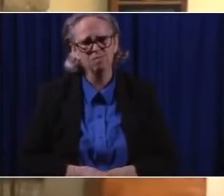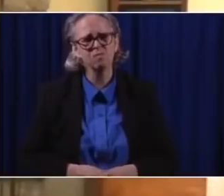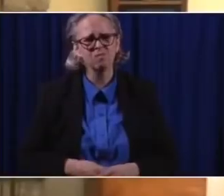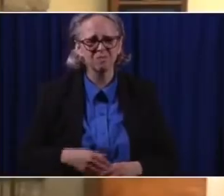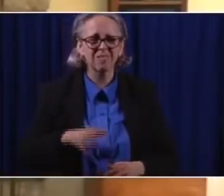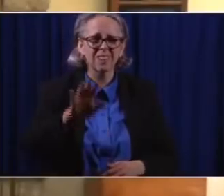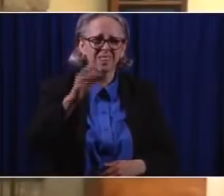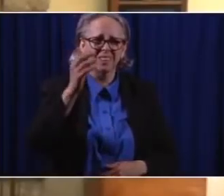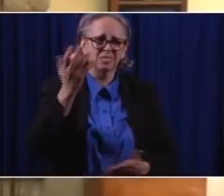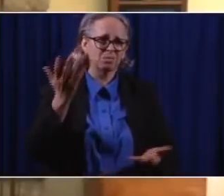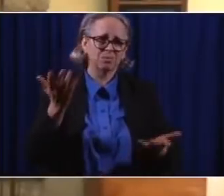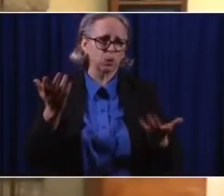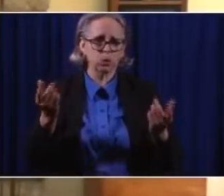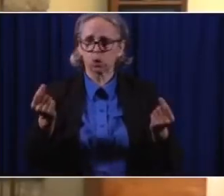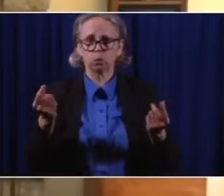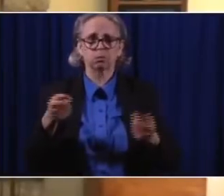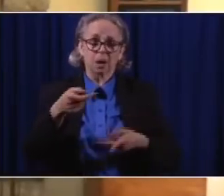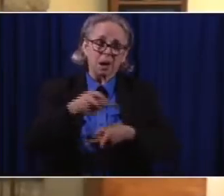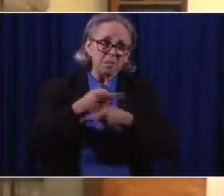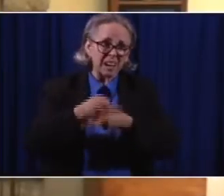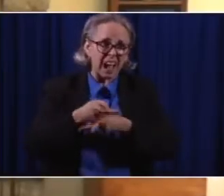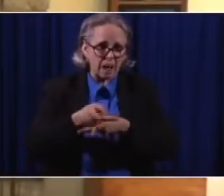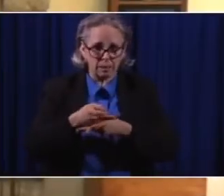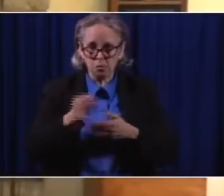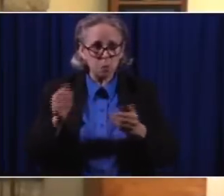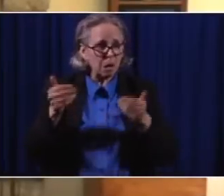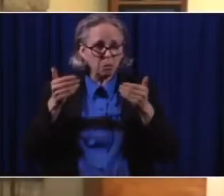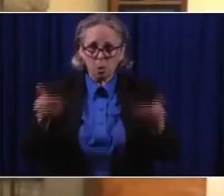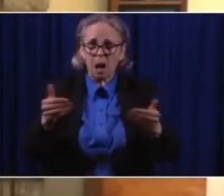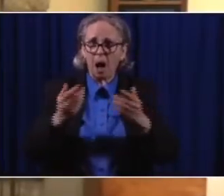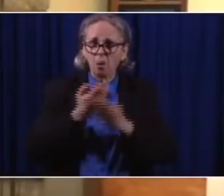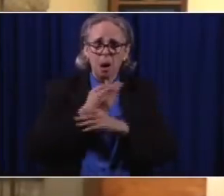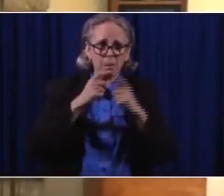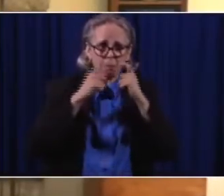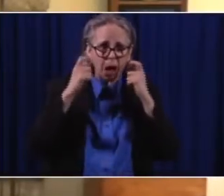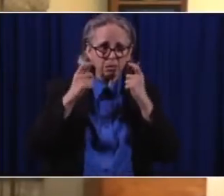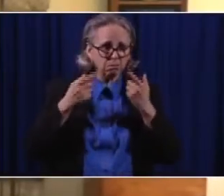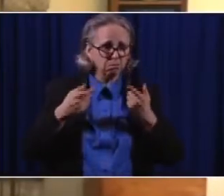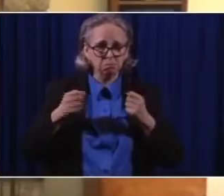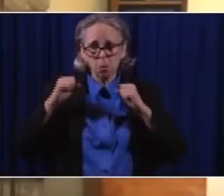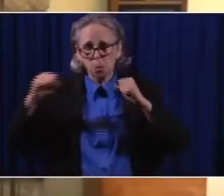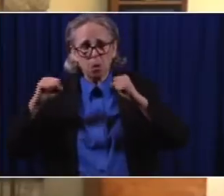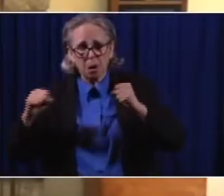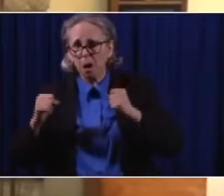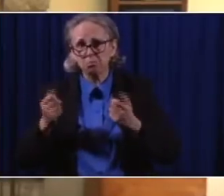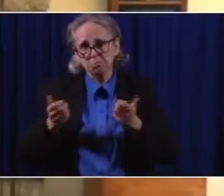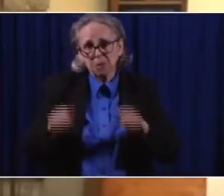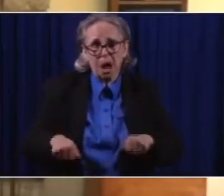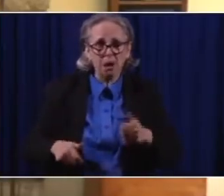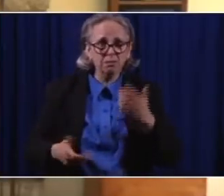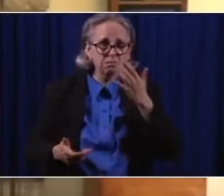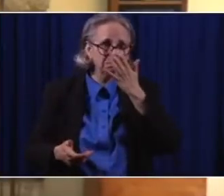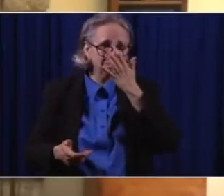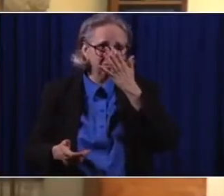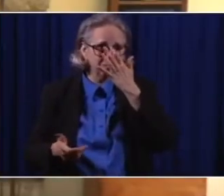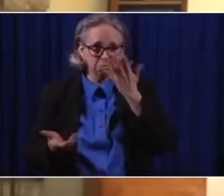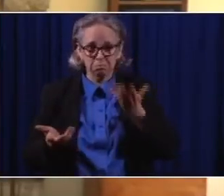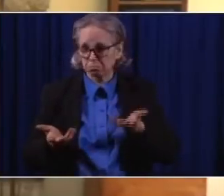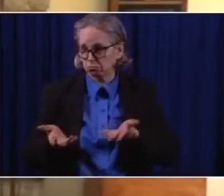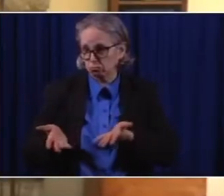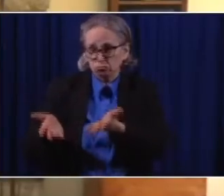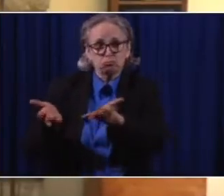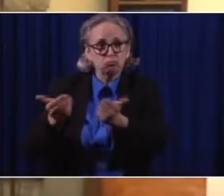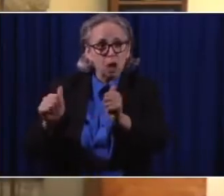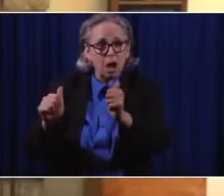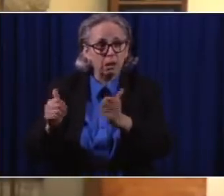be careful. If you can wear a mask in those situations, that is obviously a lot safer. But, when we talked about